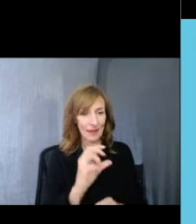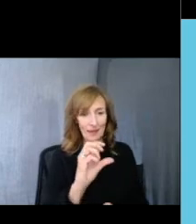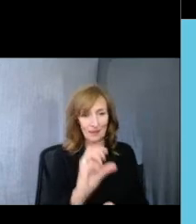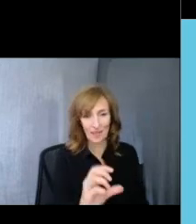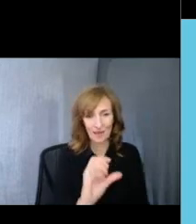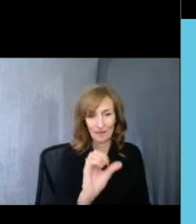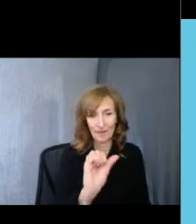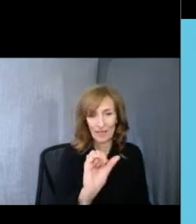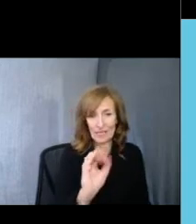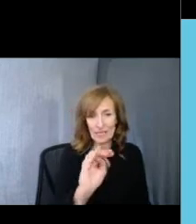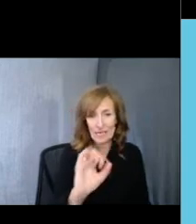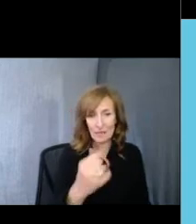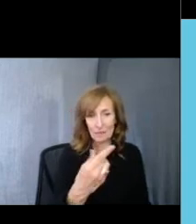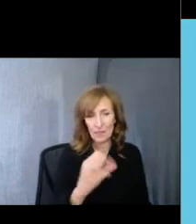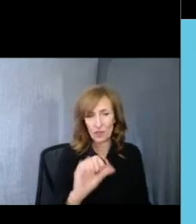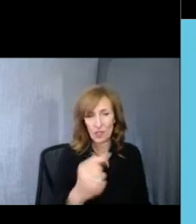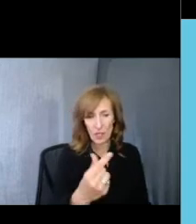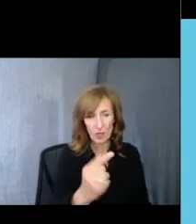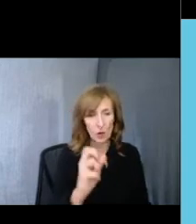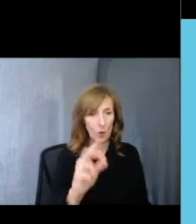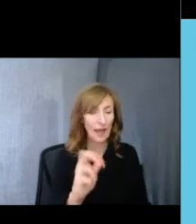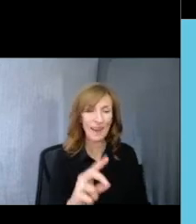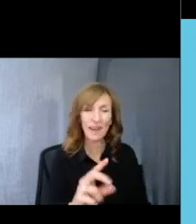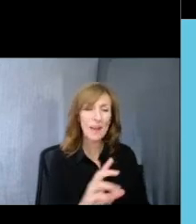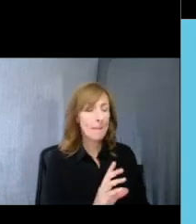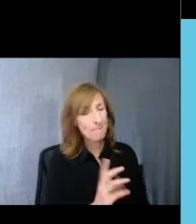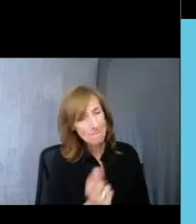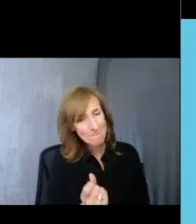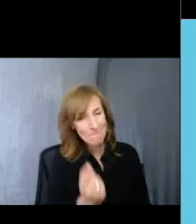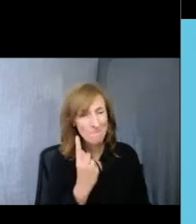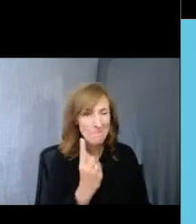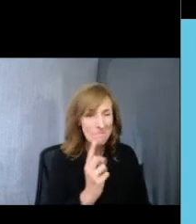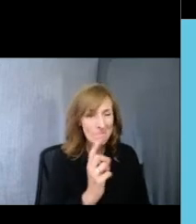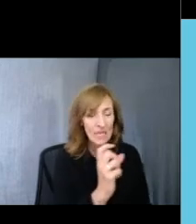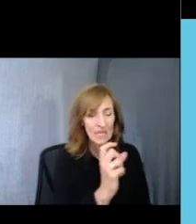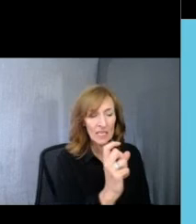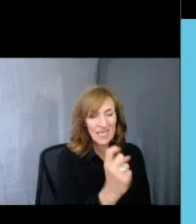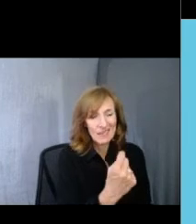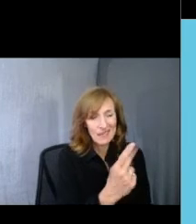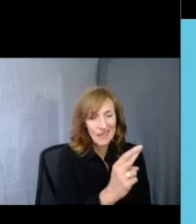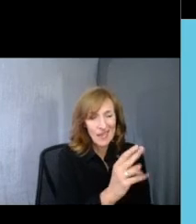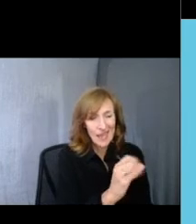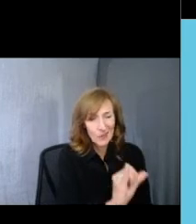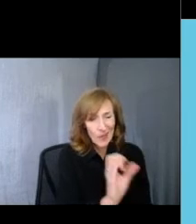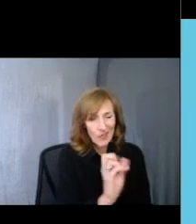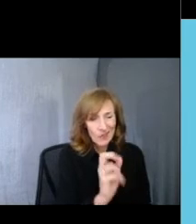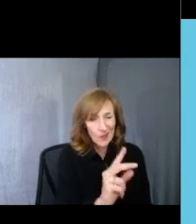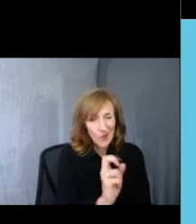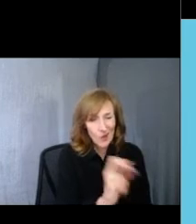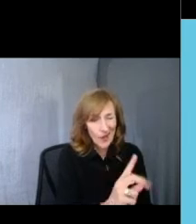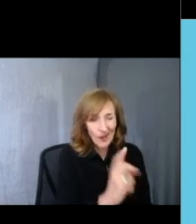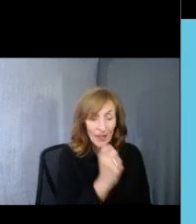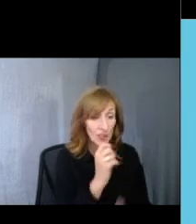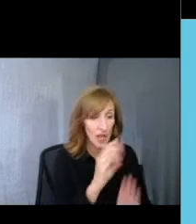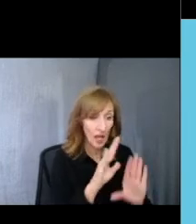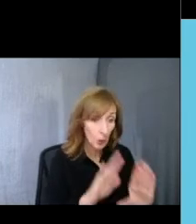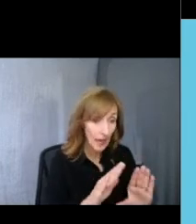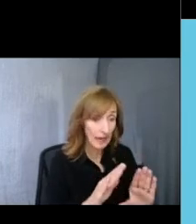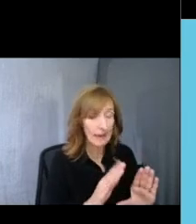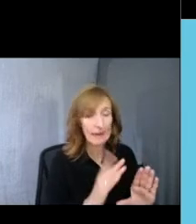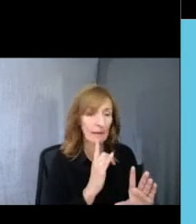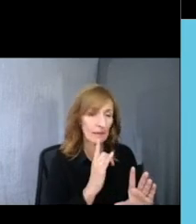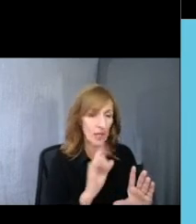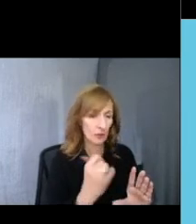X-rays are okay, but they're not great for the kidney. There are other things that are much better. We sometimes measure protein in the urine.